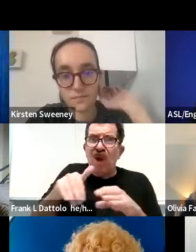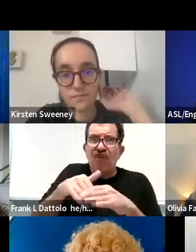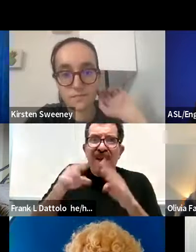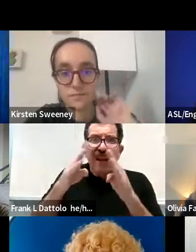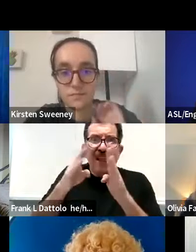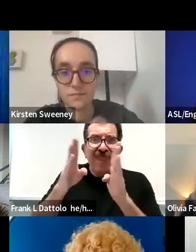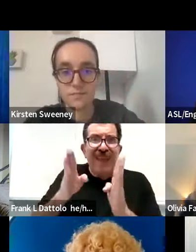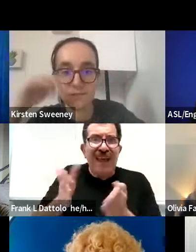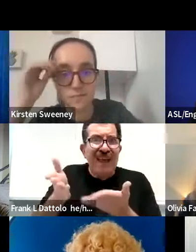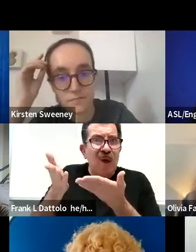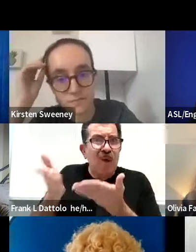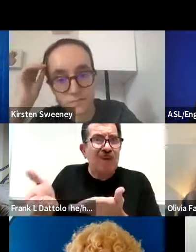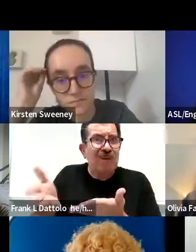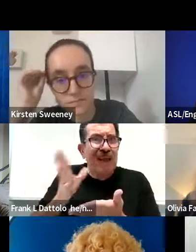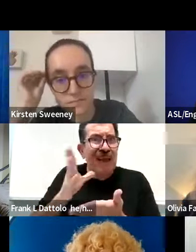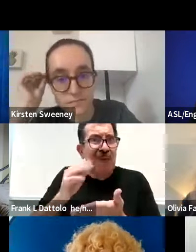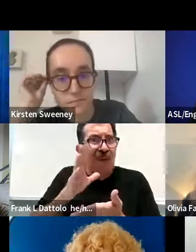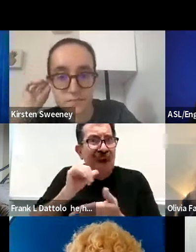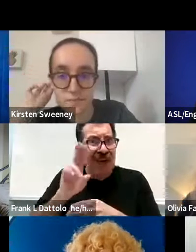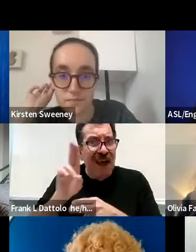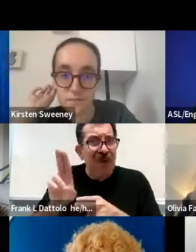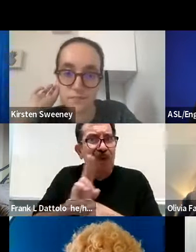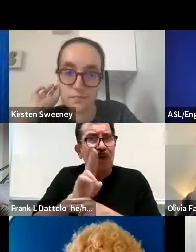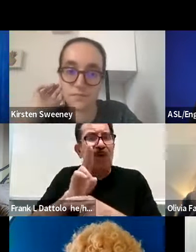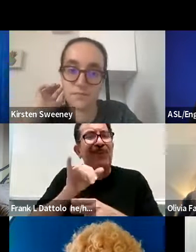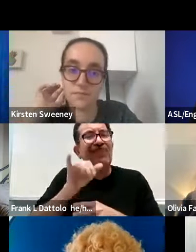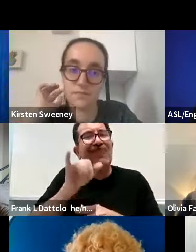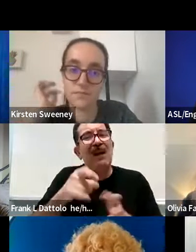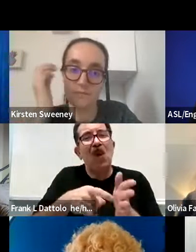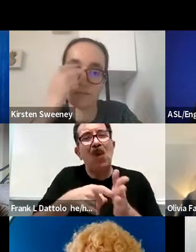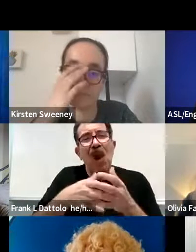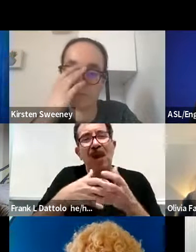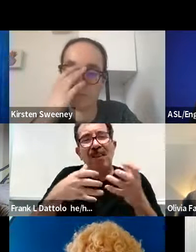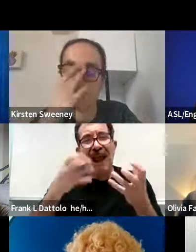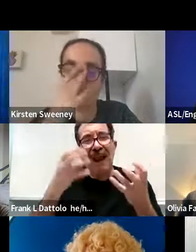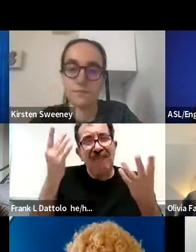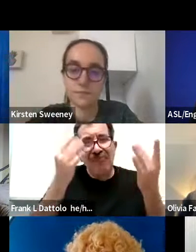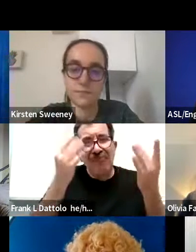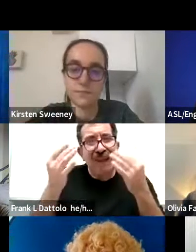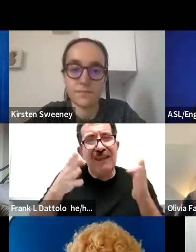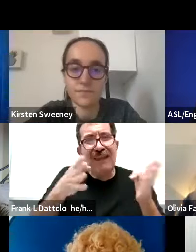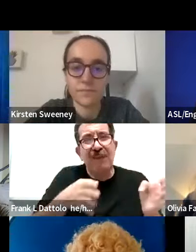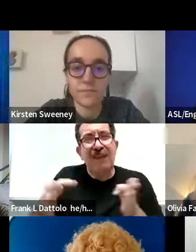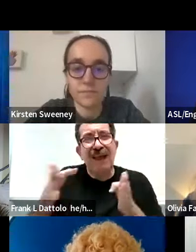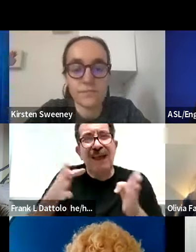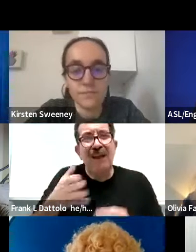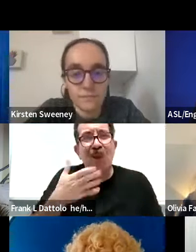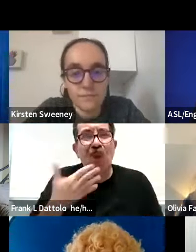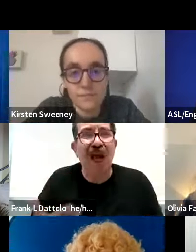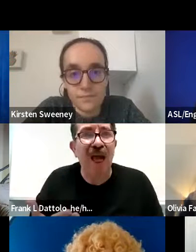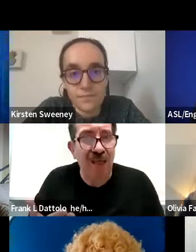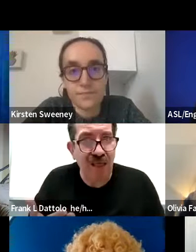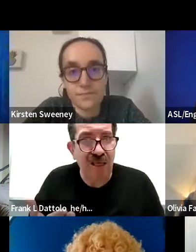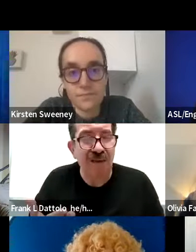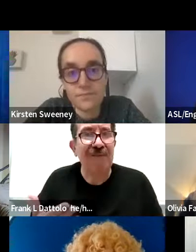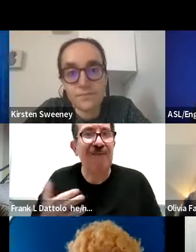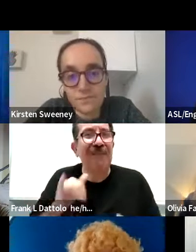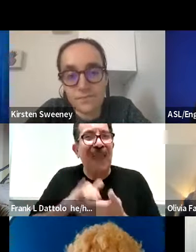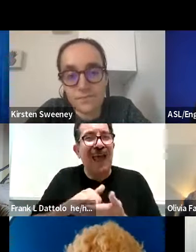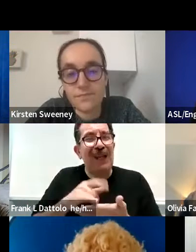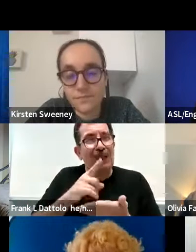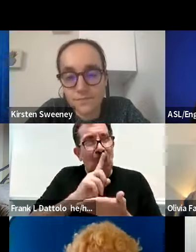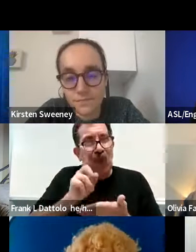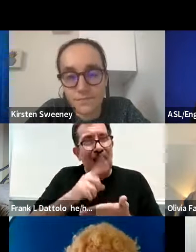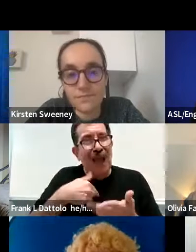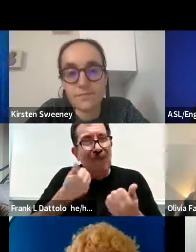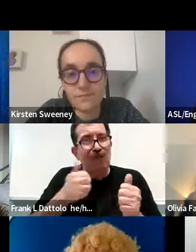interpreters at another date. If you've got interpreters for a student accessed show, why not use the same team for that evening?